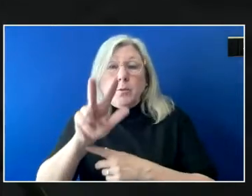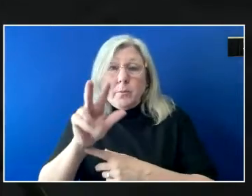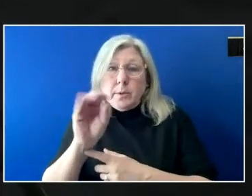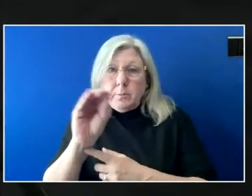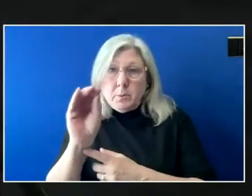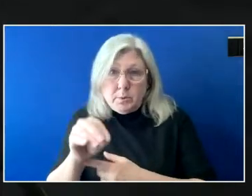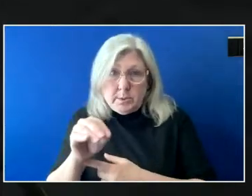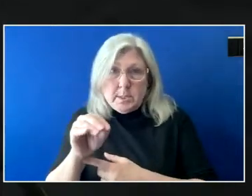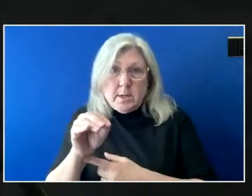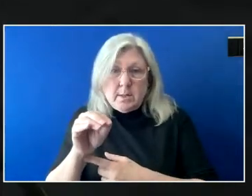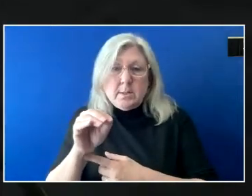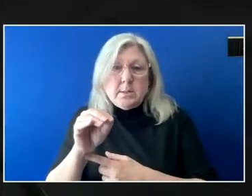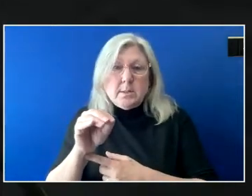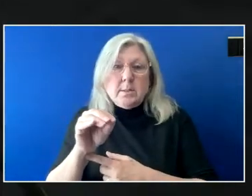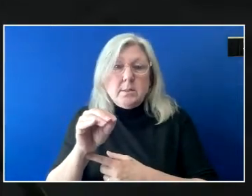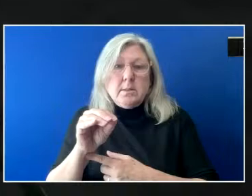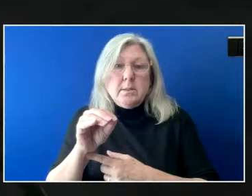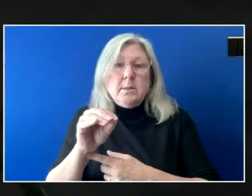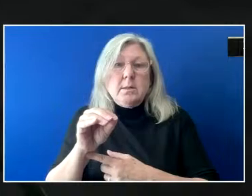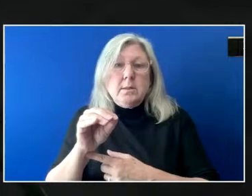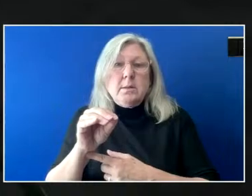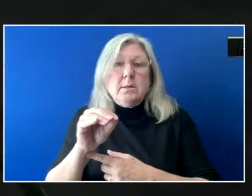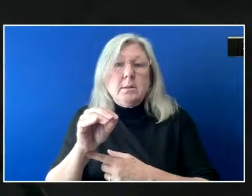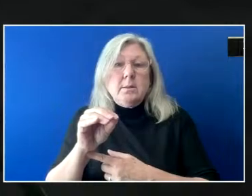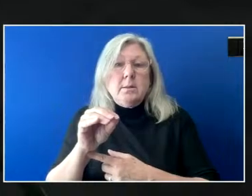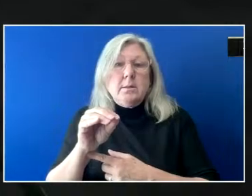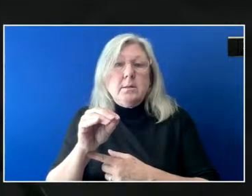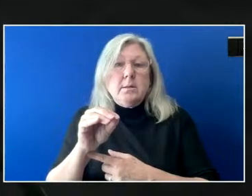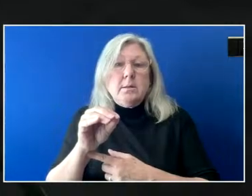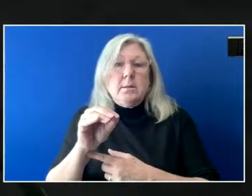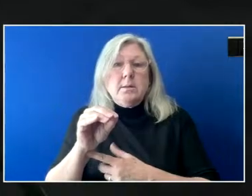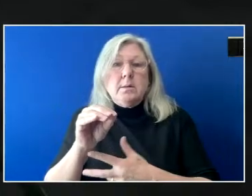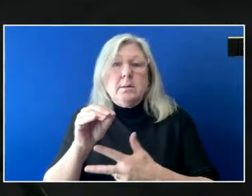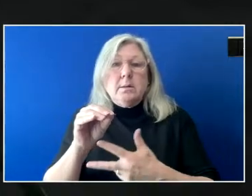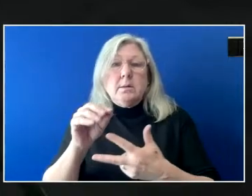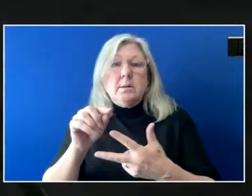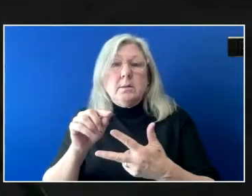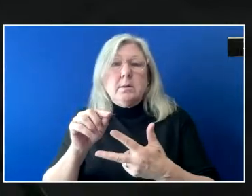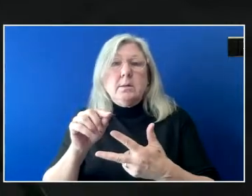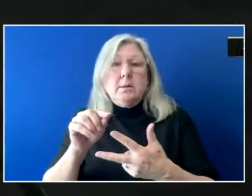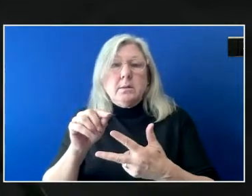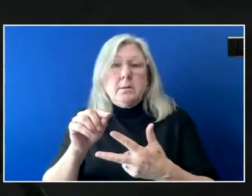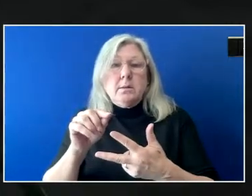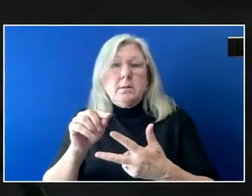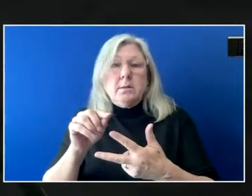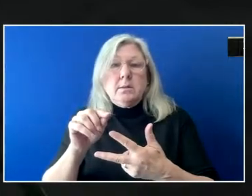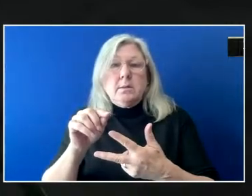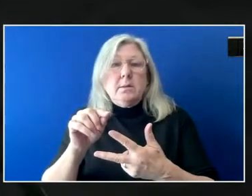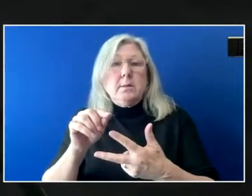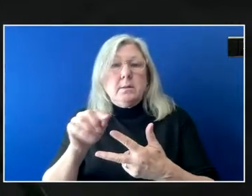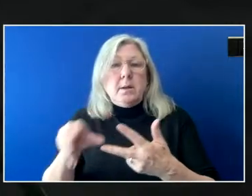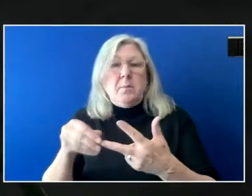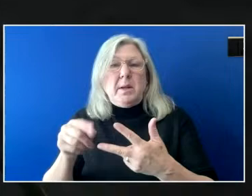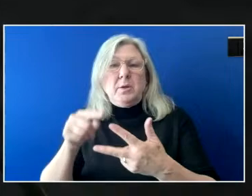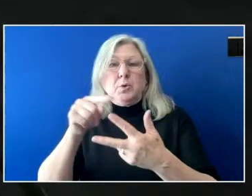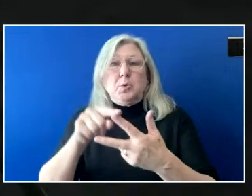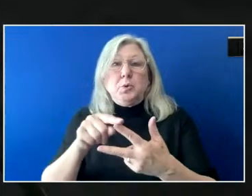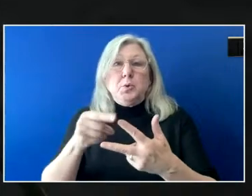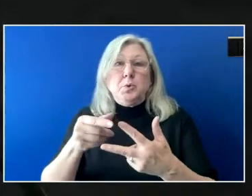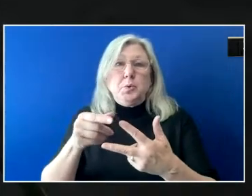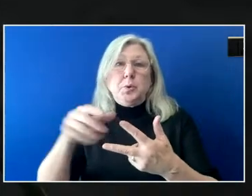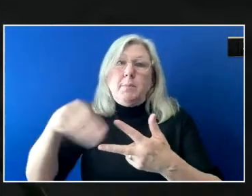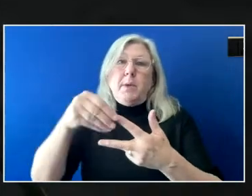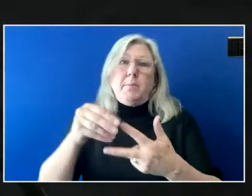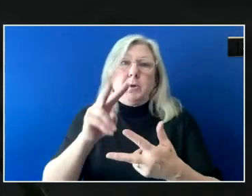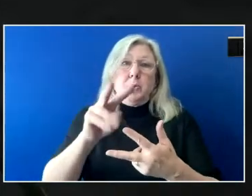2.3% the amendment to increase to 2% the percentage of the